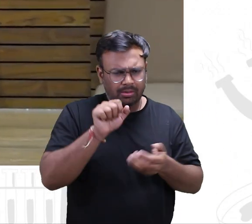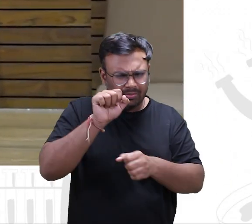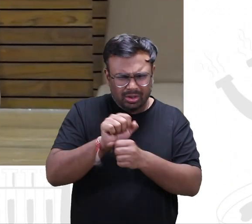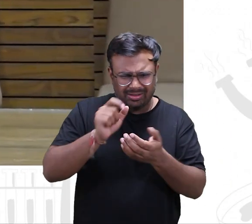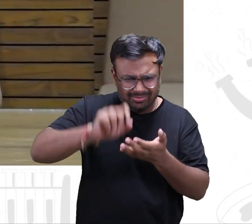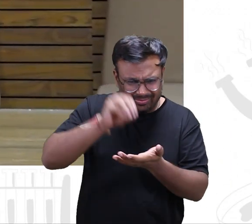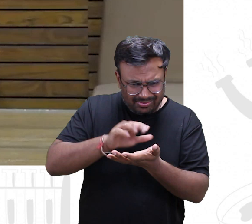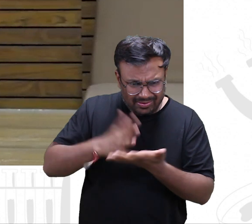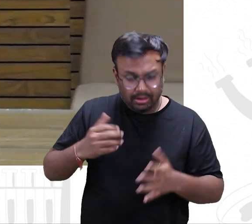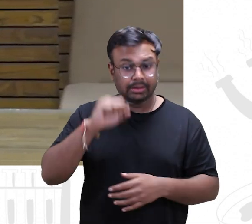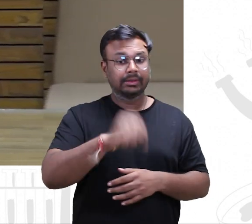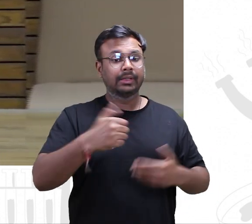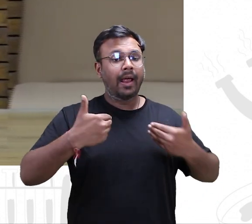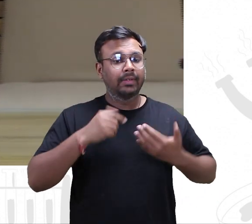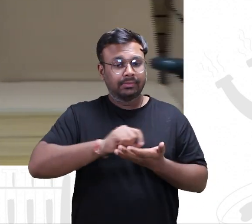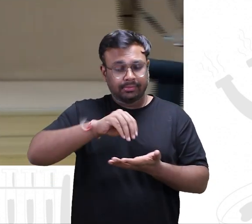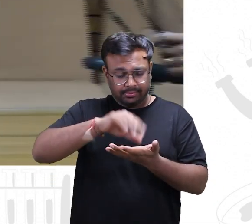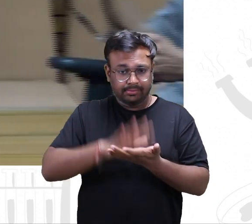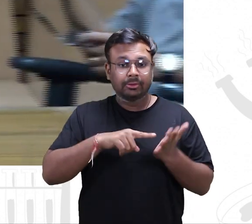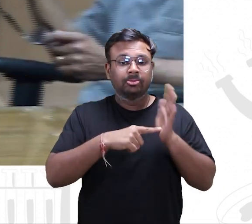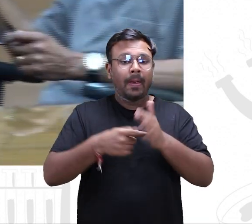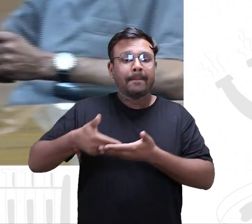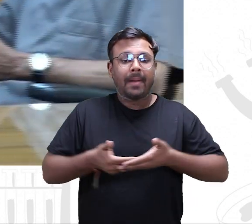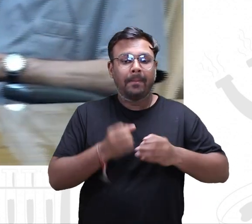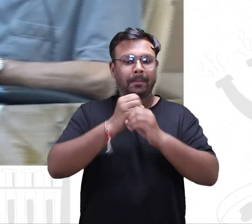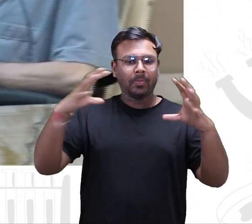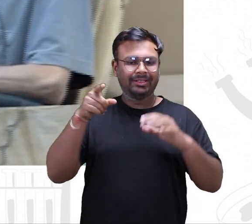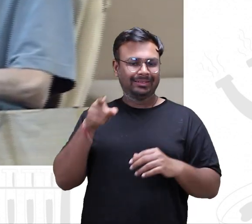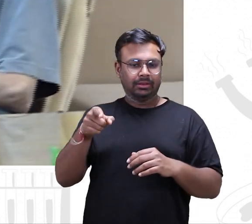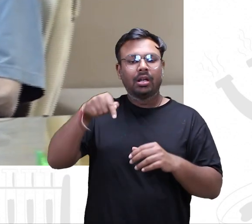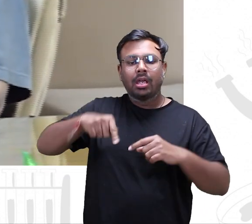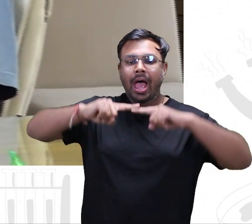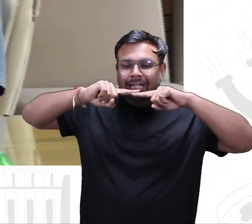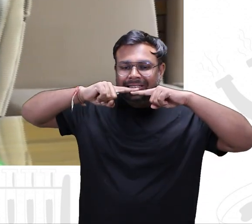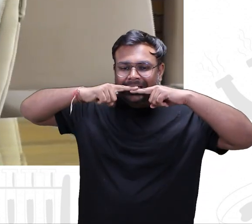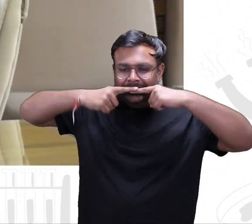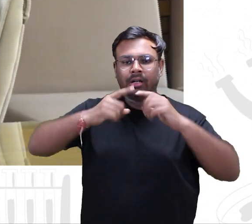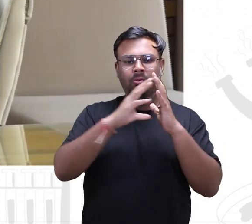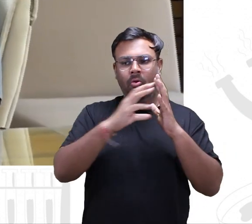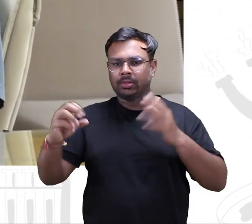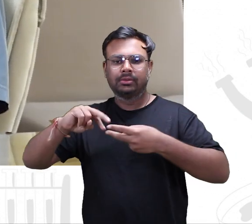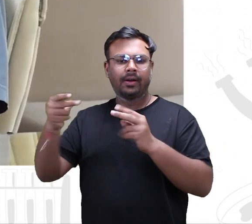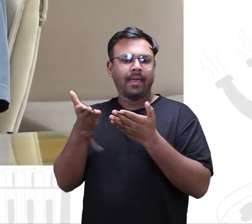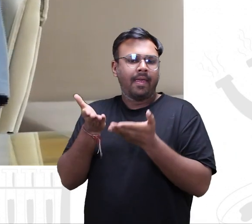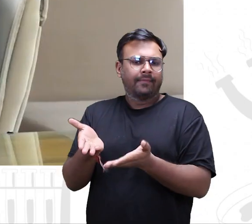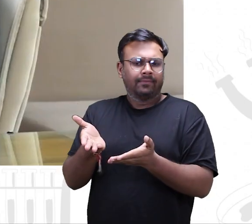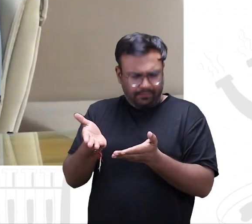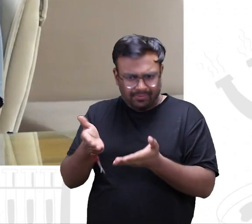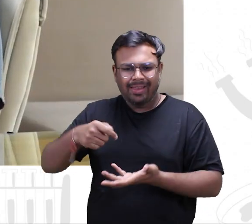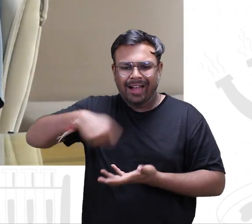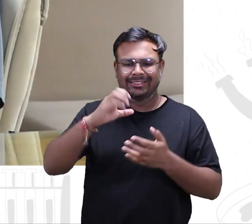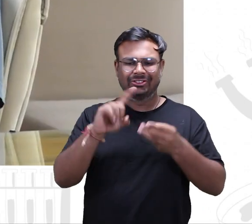crops? Yes. So we published a paper showing that baby boom will also work in maize copy of baby boom. And